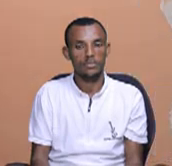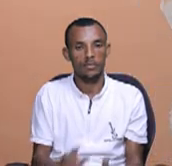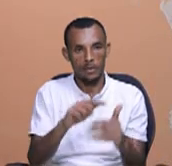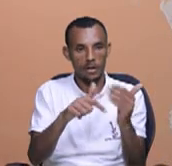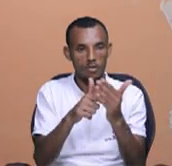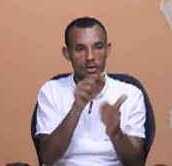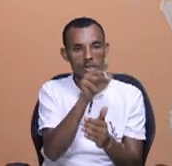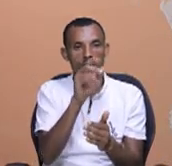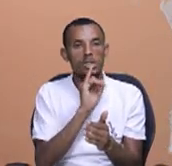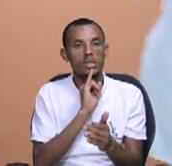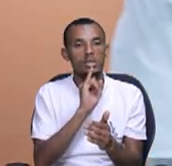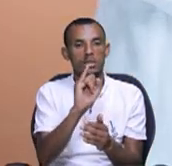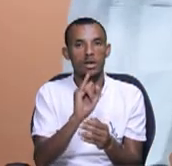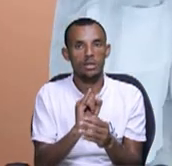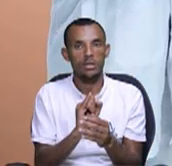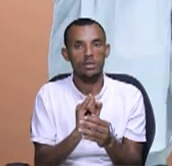Therefore, there is